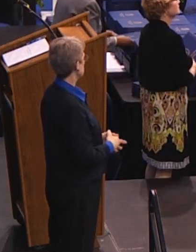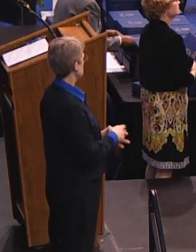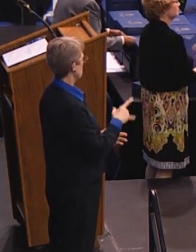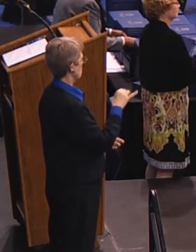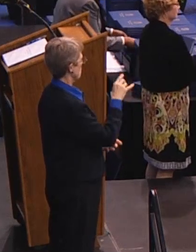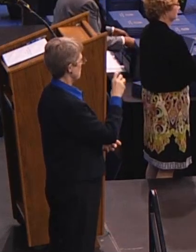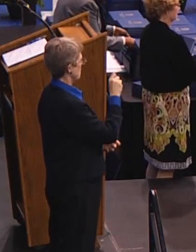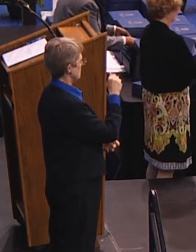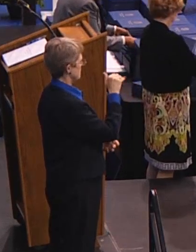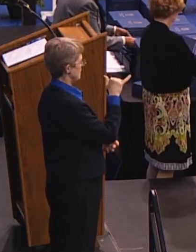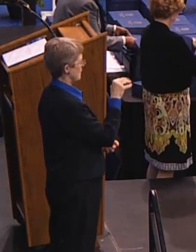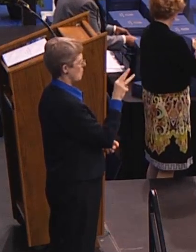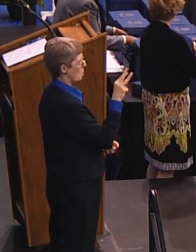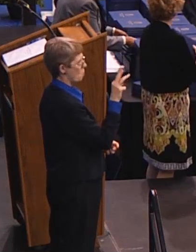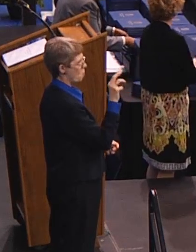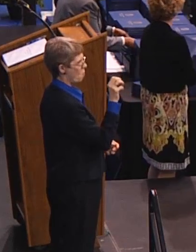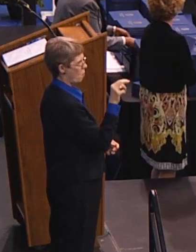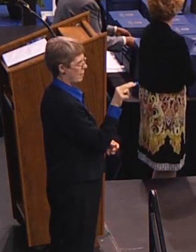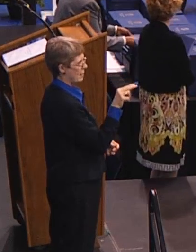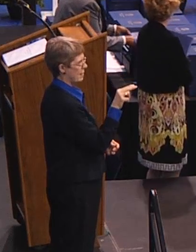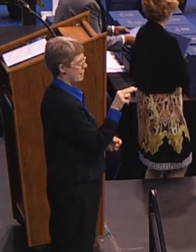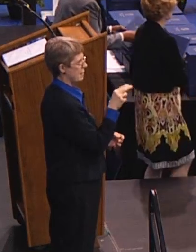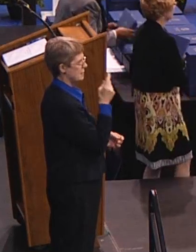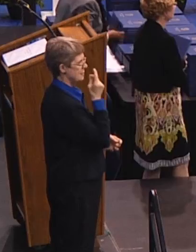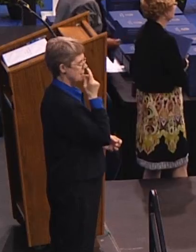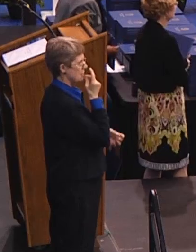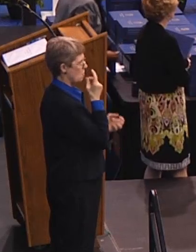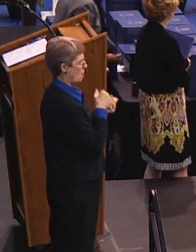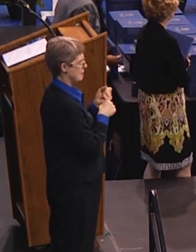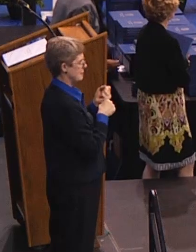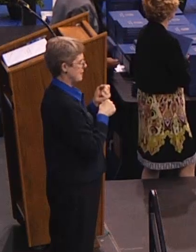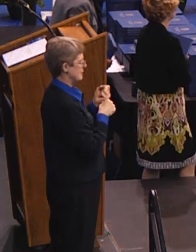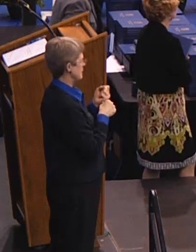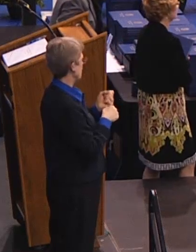Lindsay Mae Warren, dental assisting.